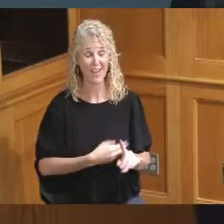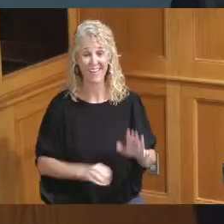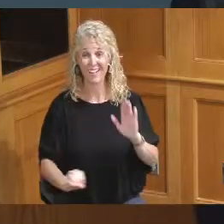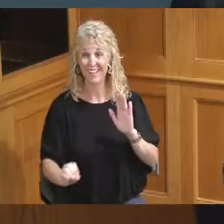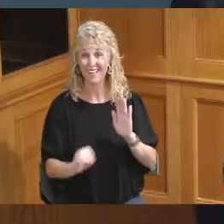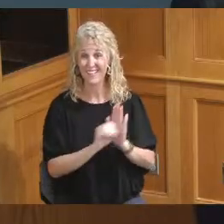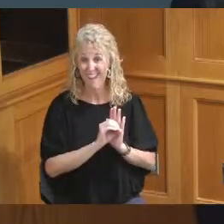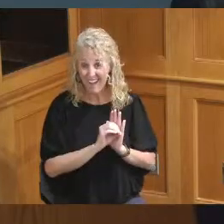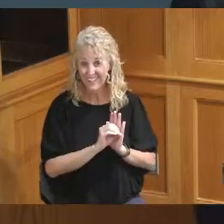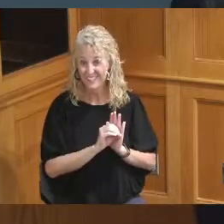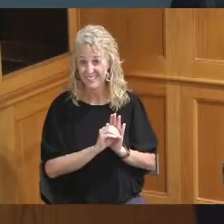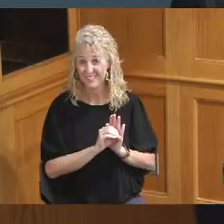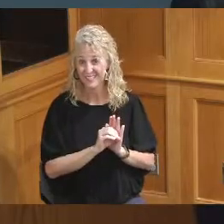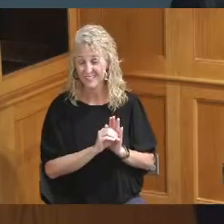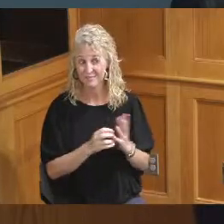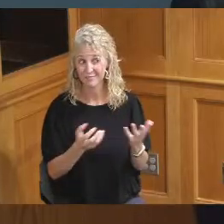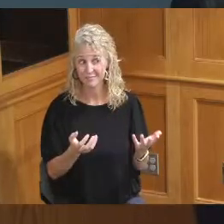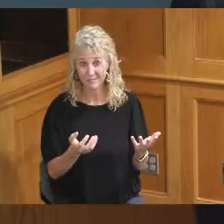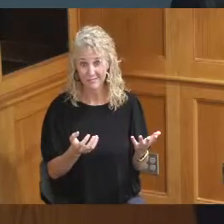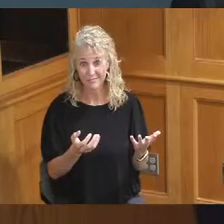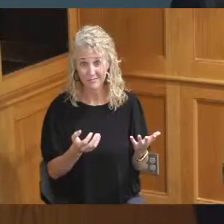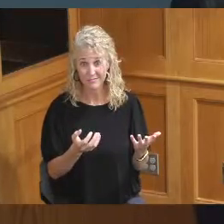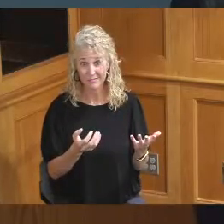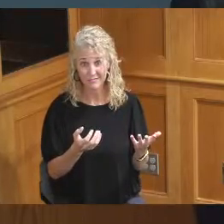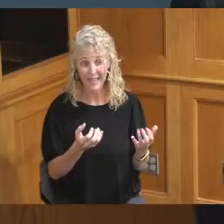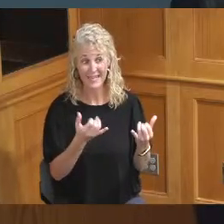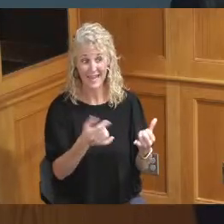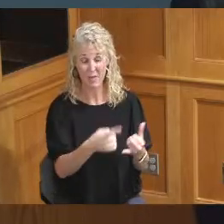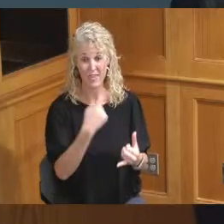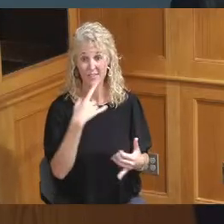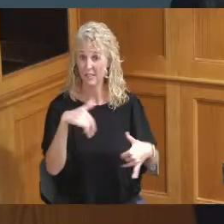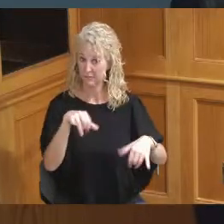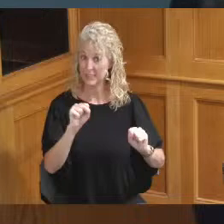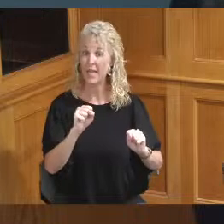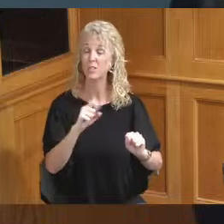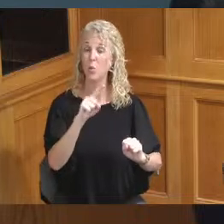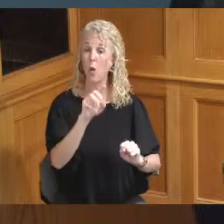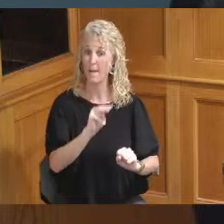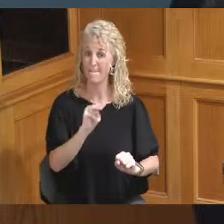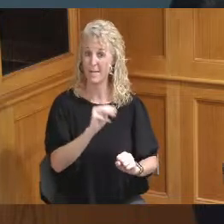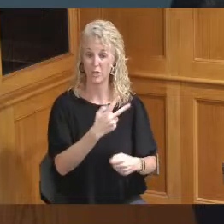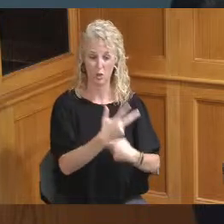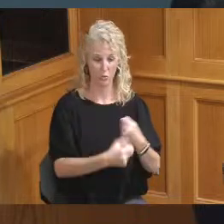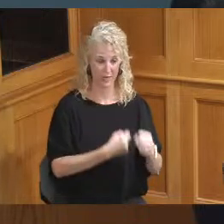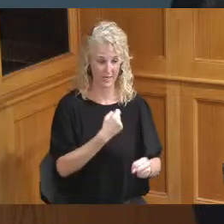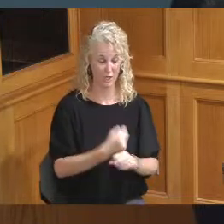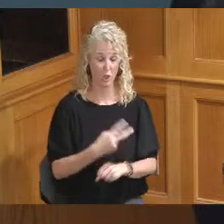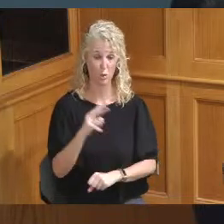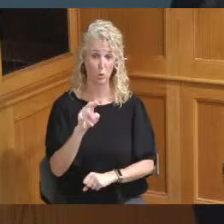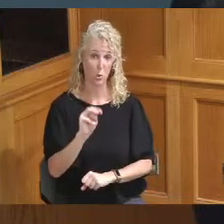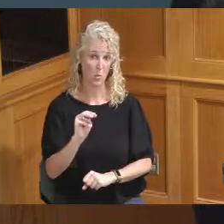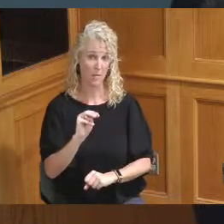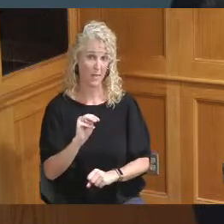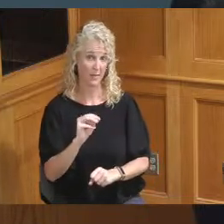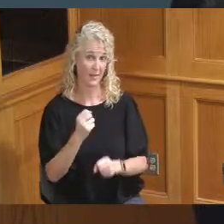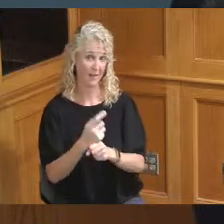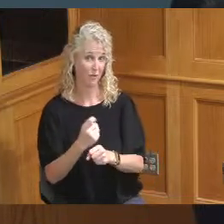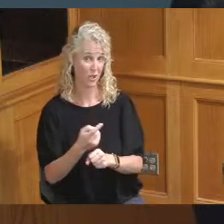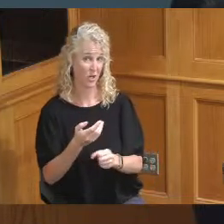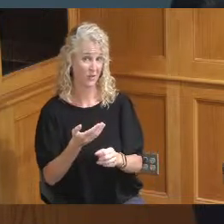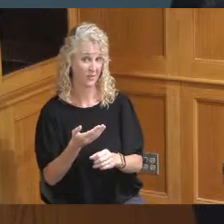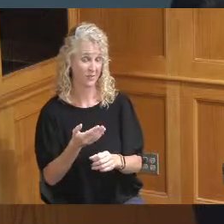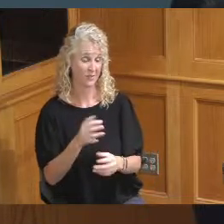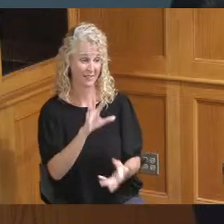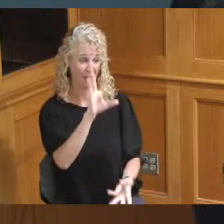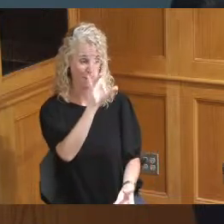pay anything by way of rent. And so they are saying they're going to pay $1 million in the first 3 years and then $2 million after that. When you total all